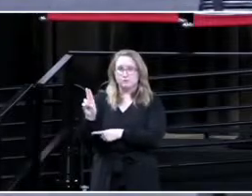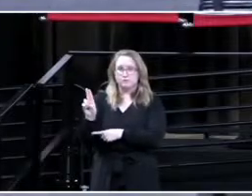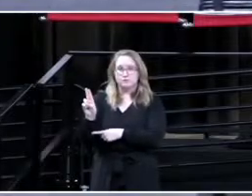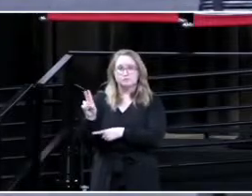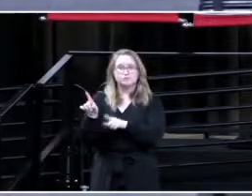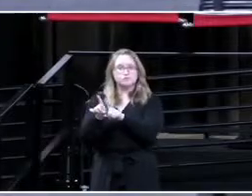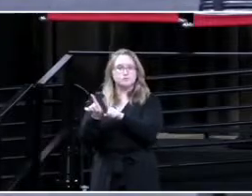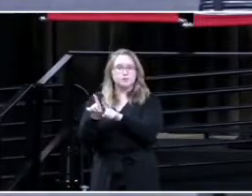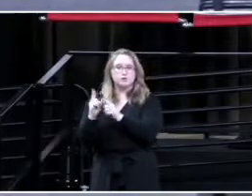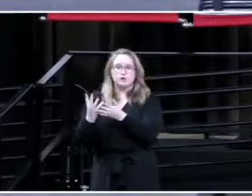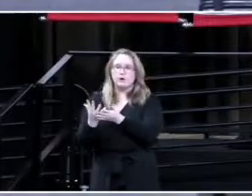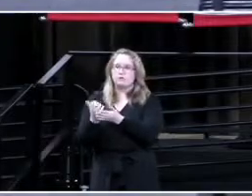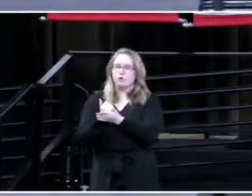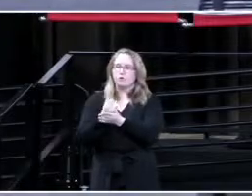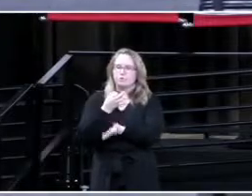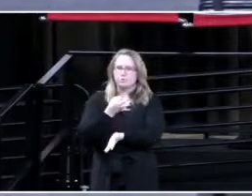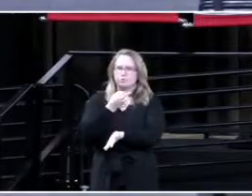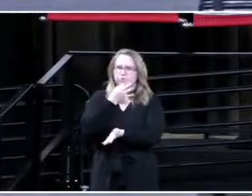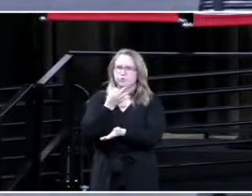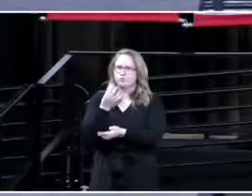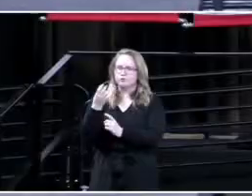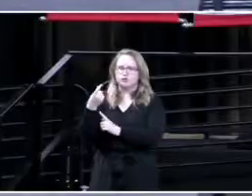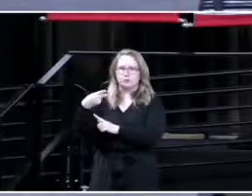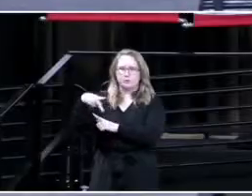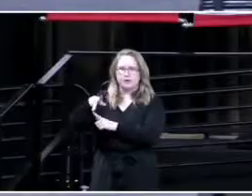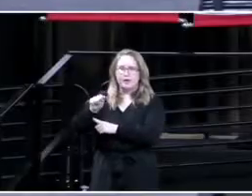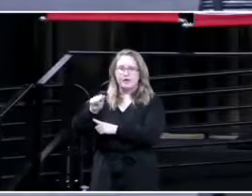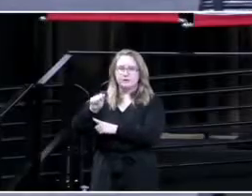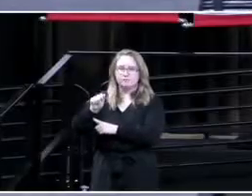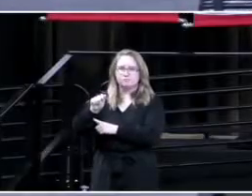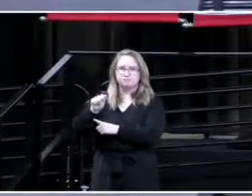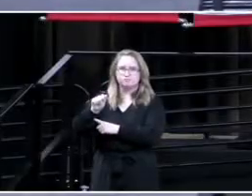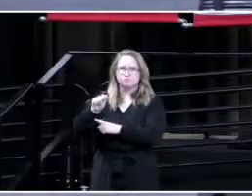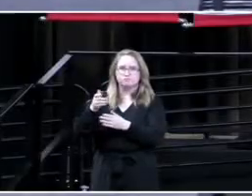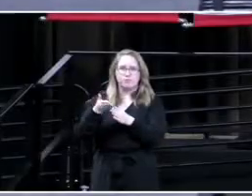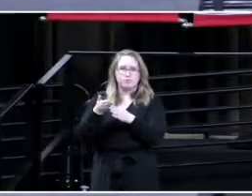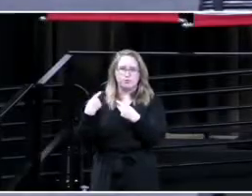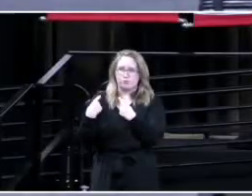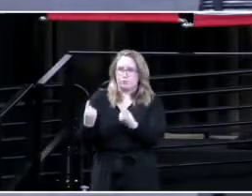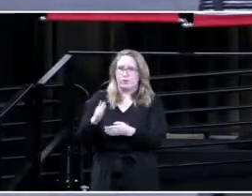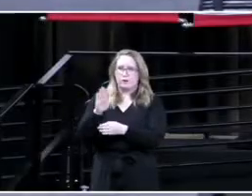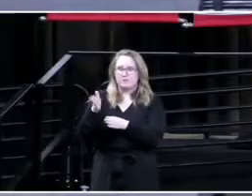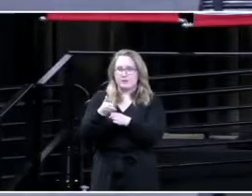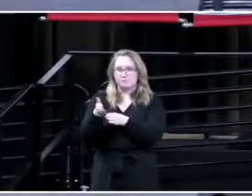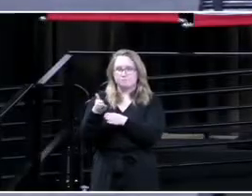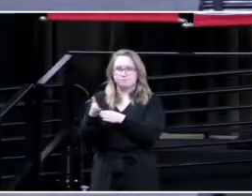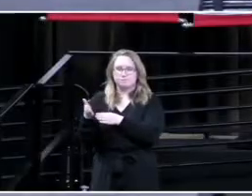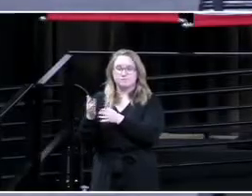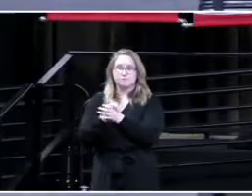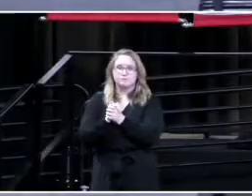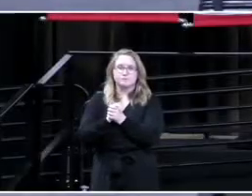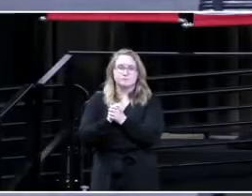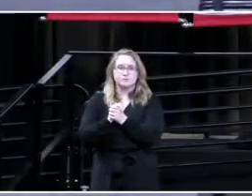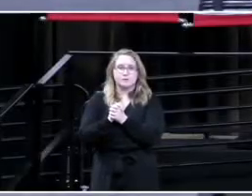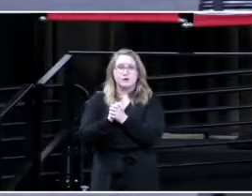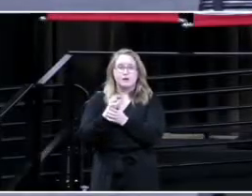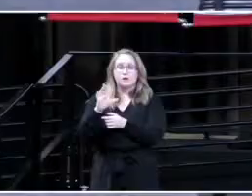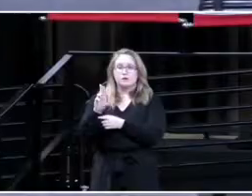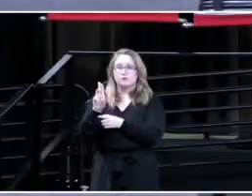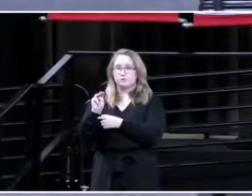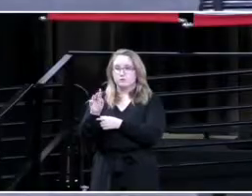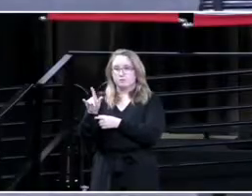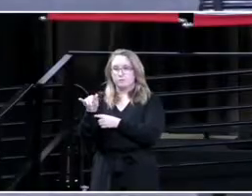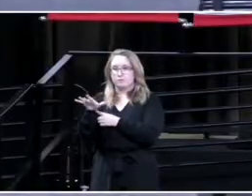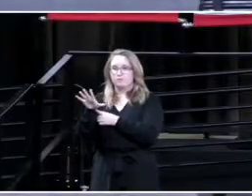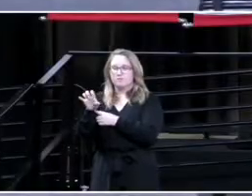have earned an exceptional grade point average over their college career. Cum laude graduates have earned an overall